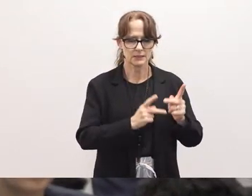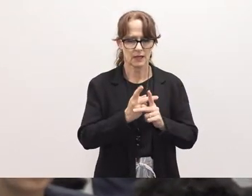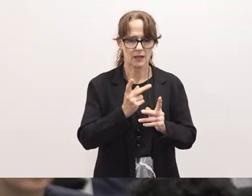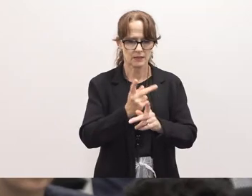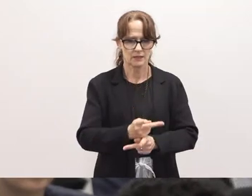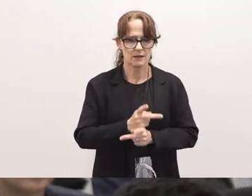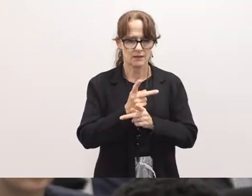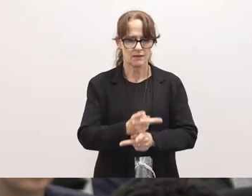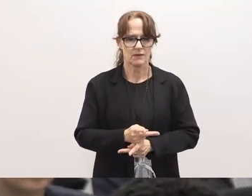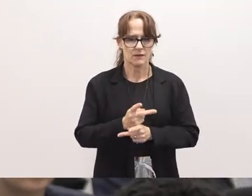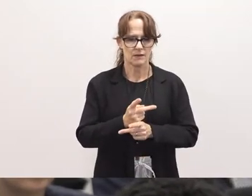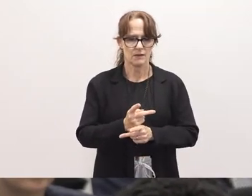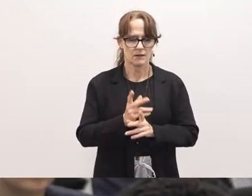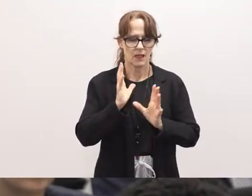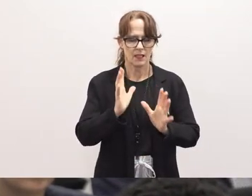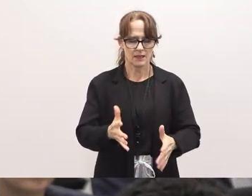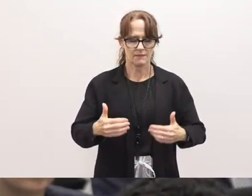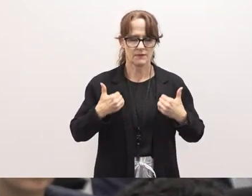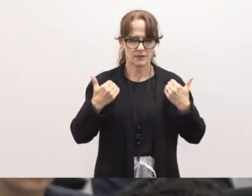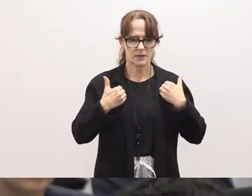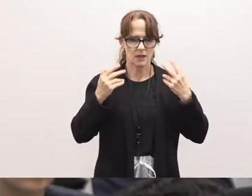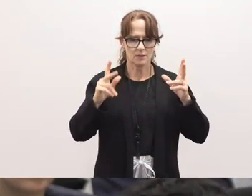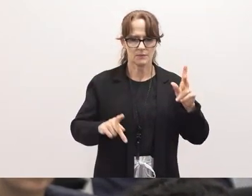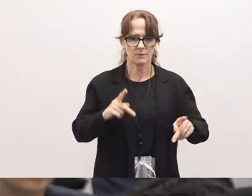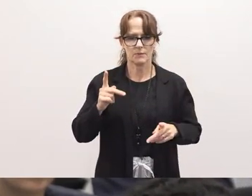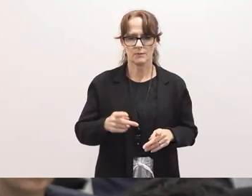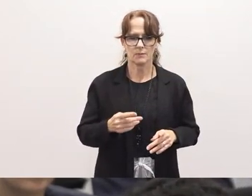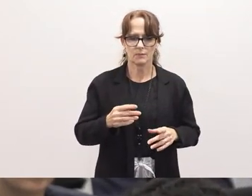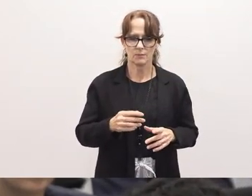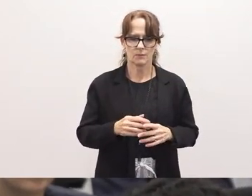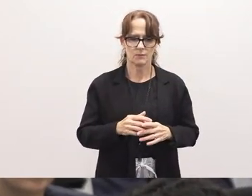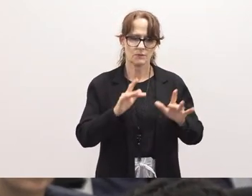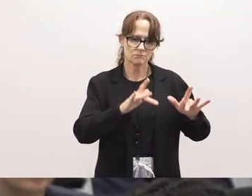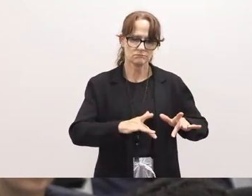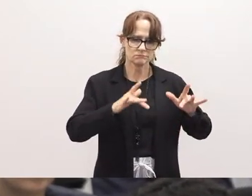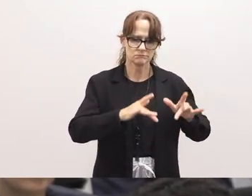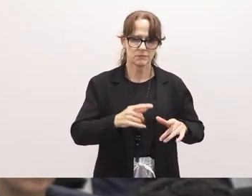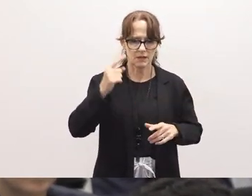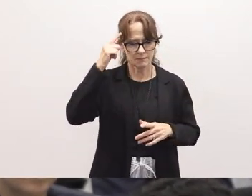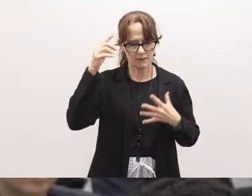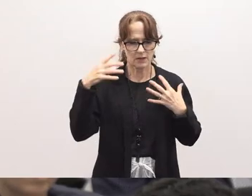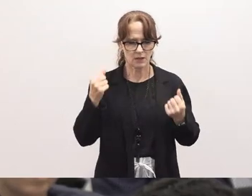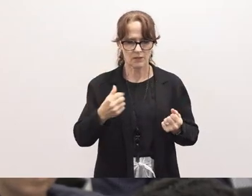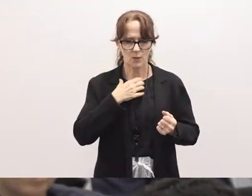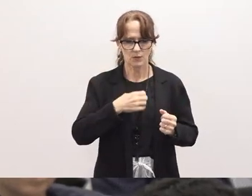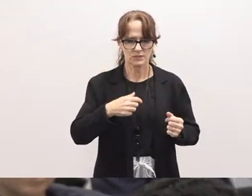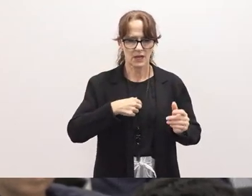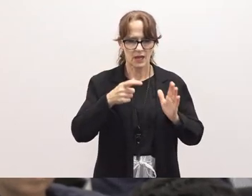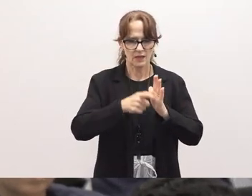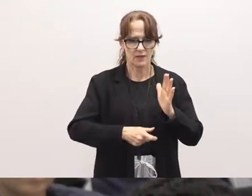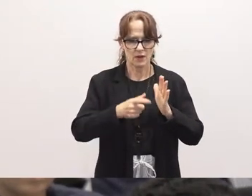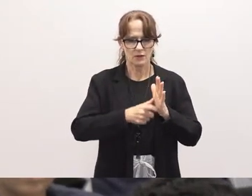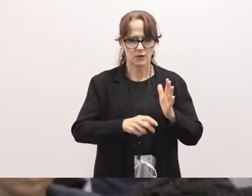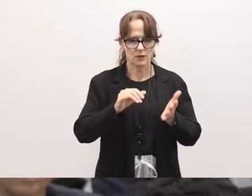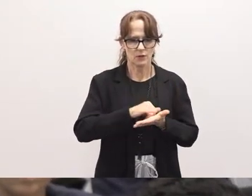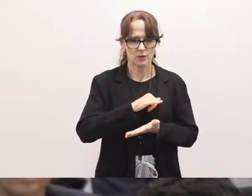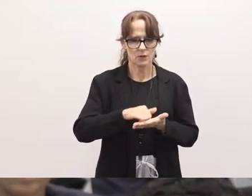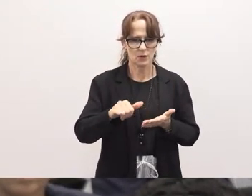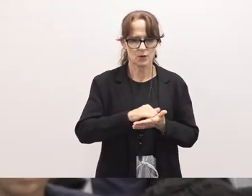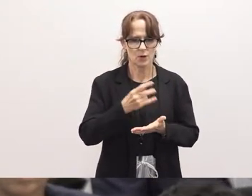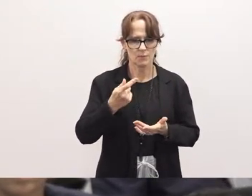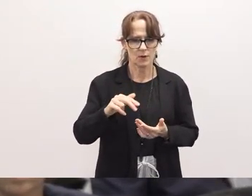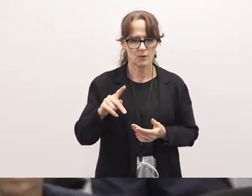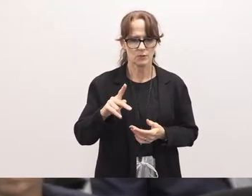at considerable risk of poor mental health. I wish I had time to read you an article in the New York Post,